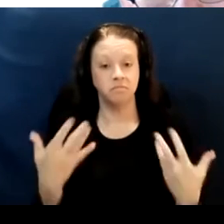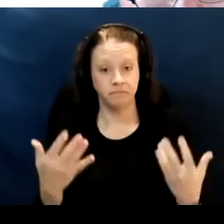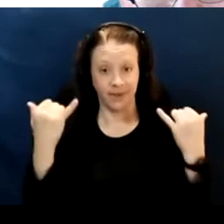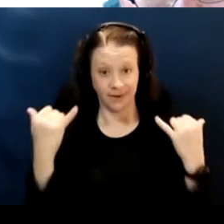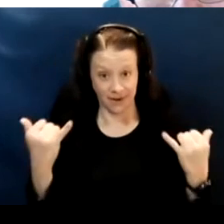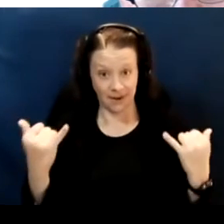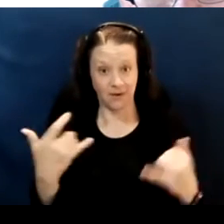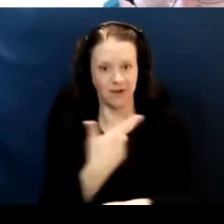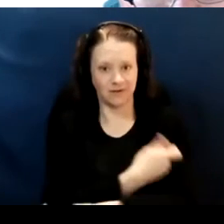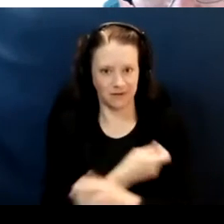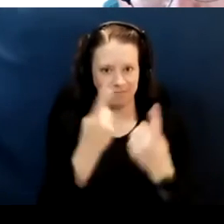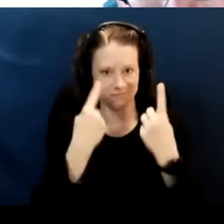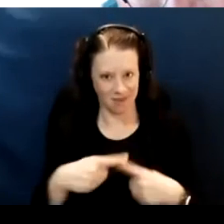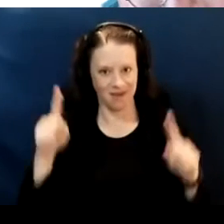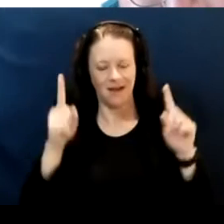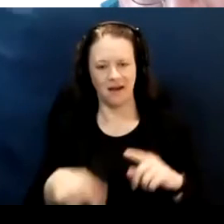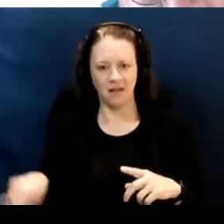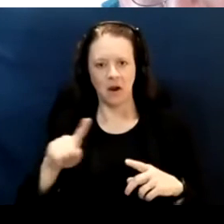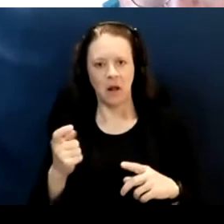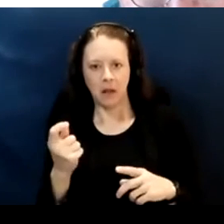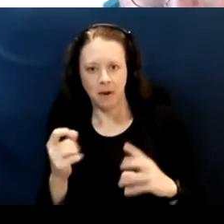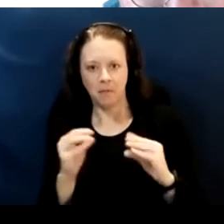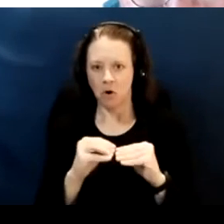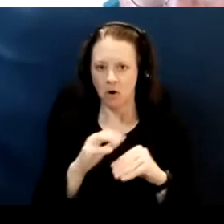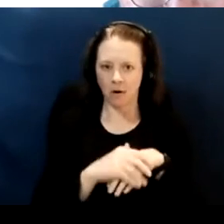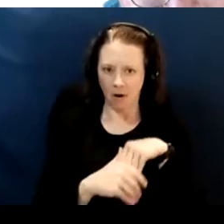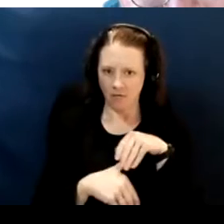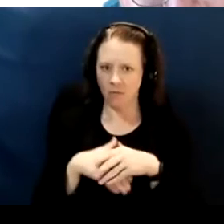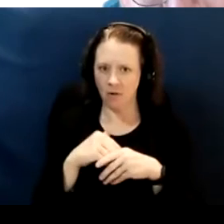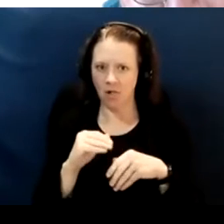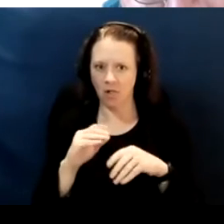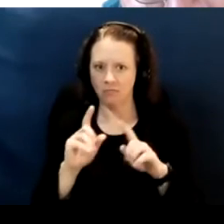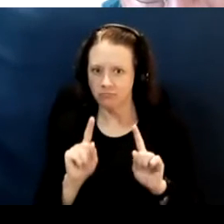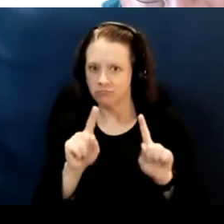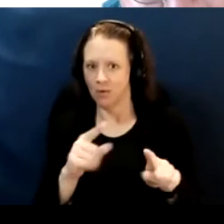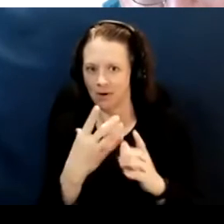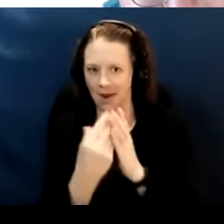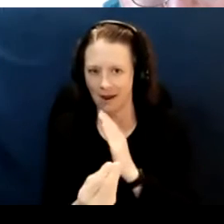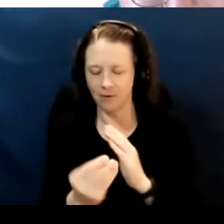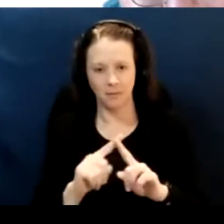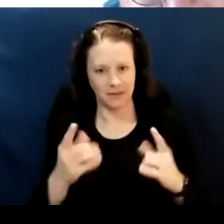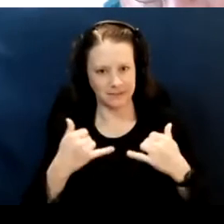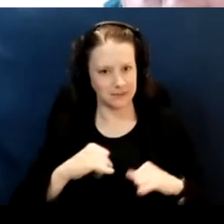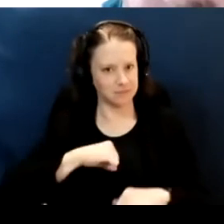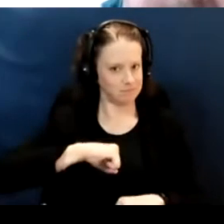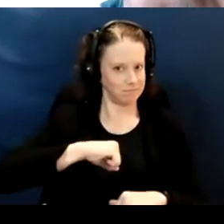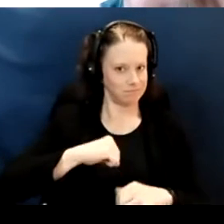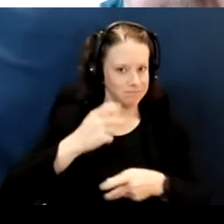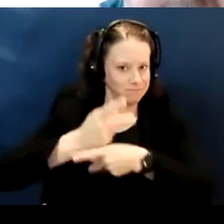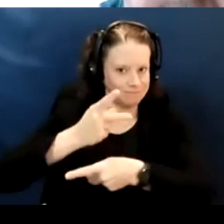the vaccines, they're a little more comfortable going out, but still taking